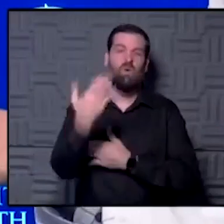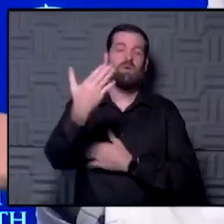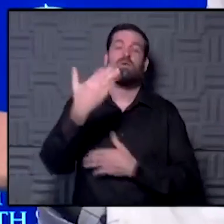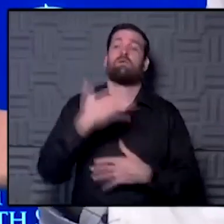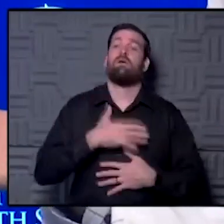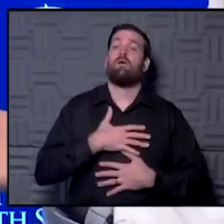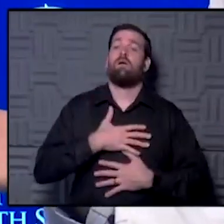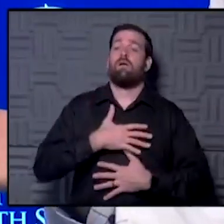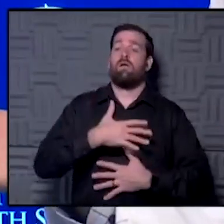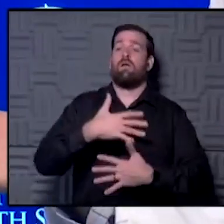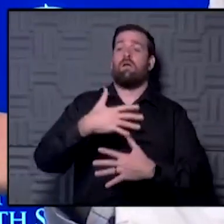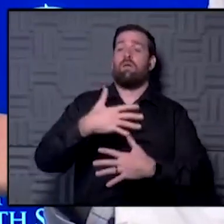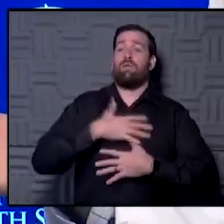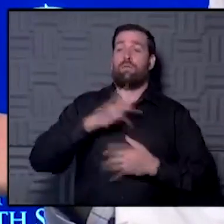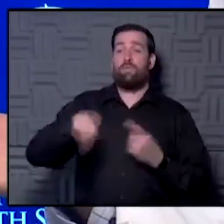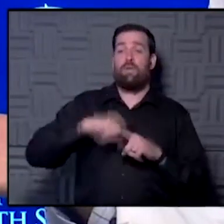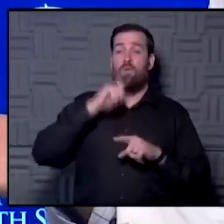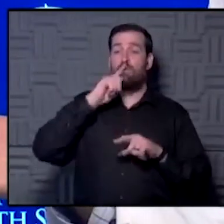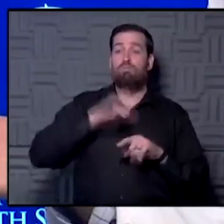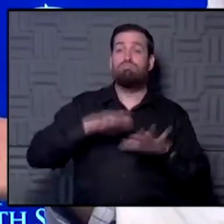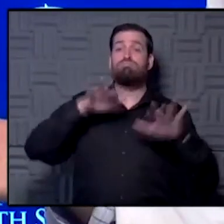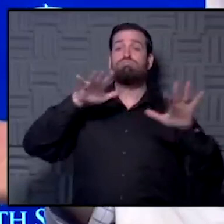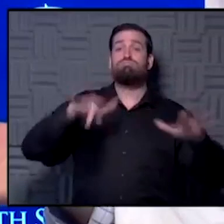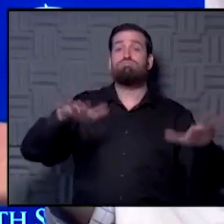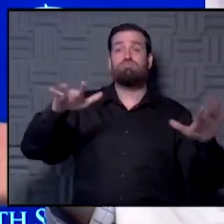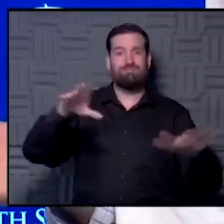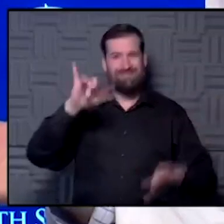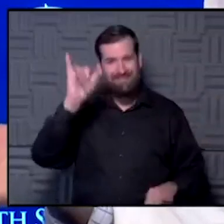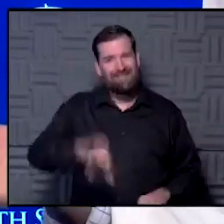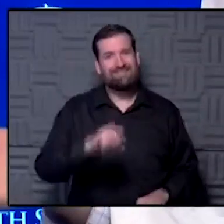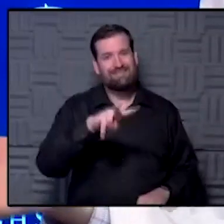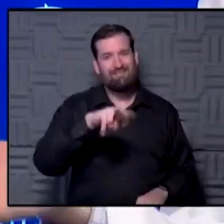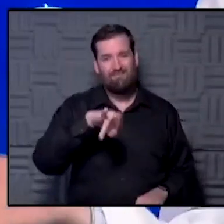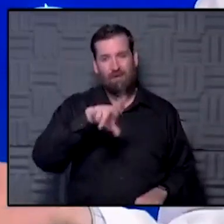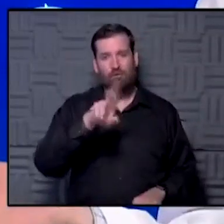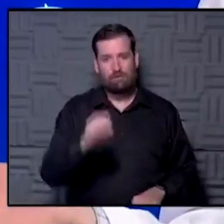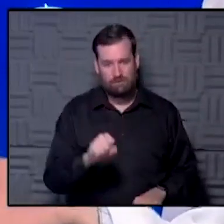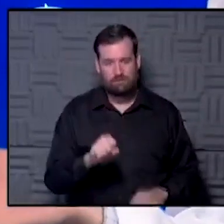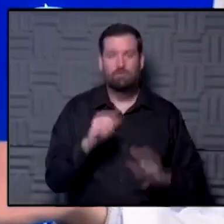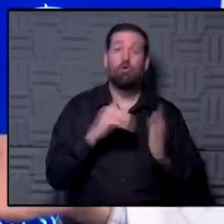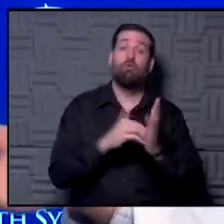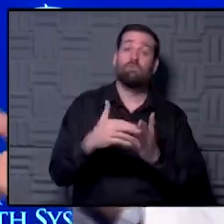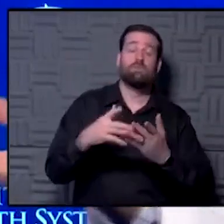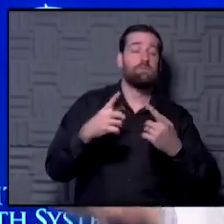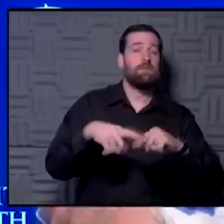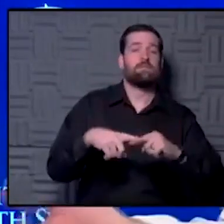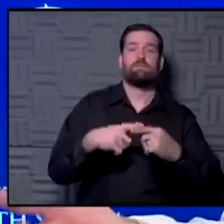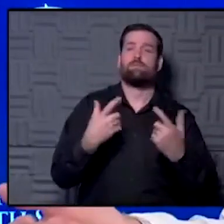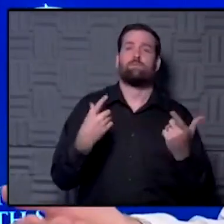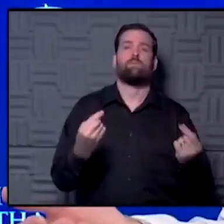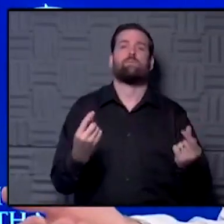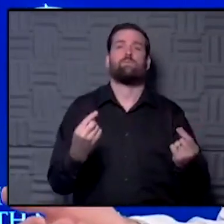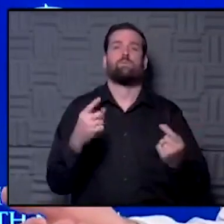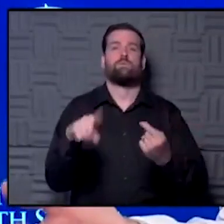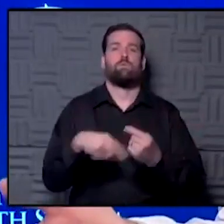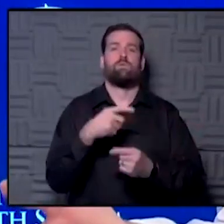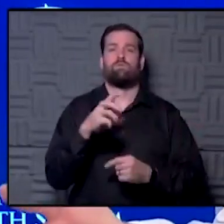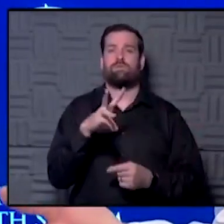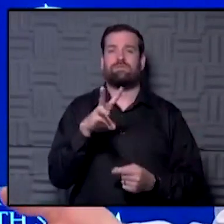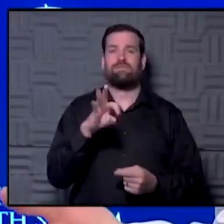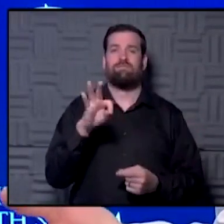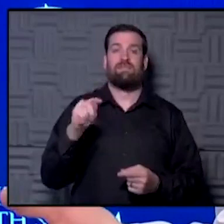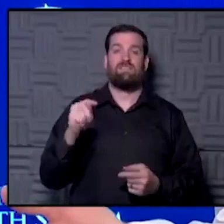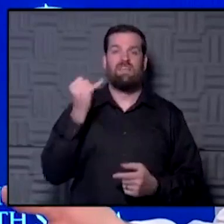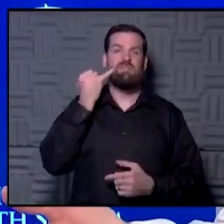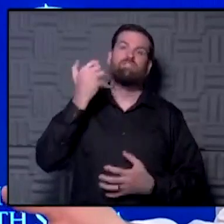take a breath and realize when you breathe out, that's where your breath clot goes. That's where the virus is going. So a lot of it depends upon what you're doing when you're 6 feet away. If you're shouting